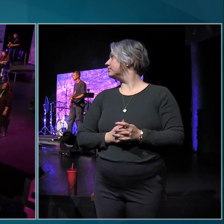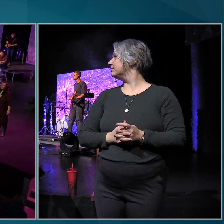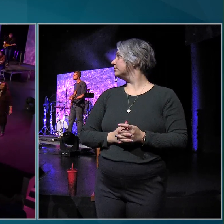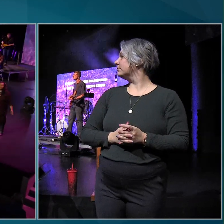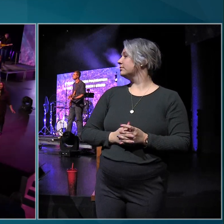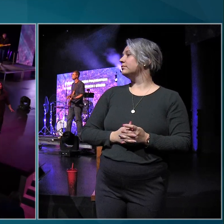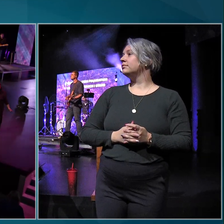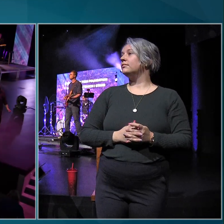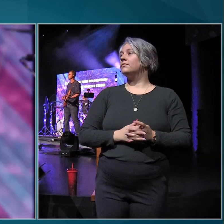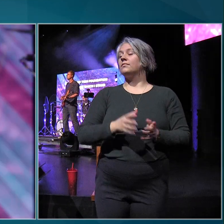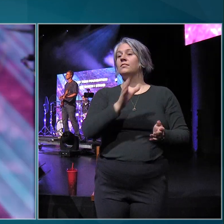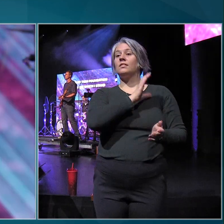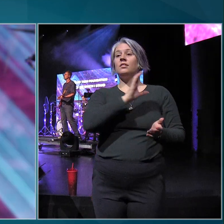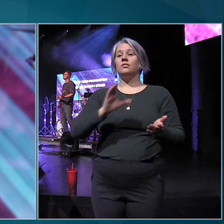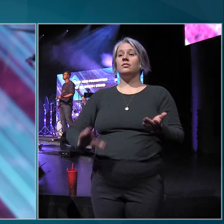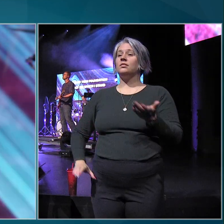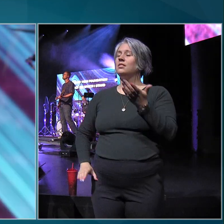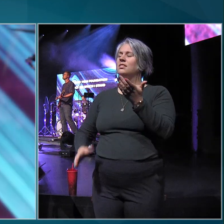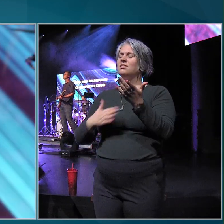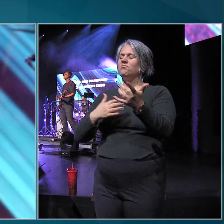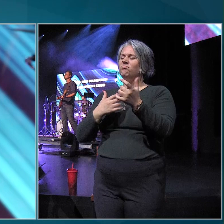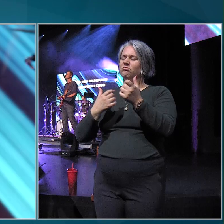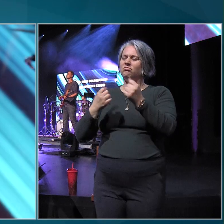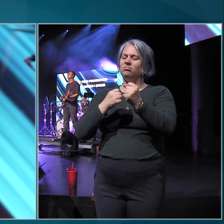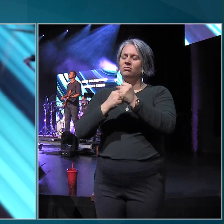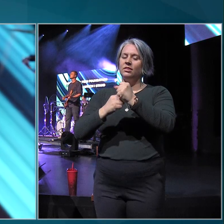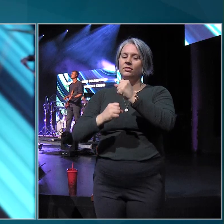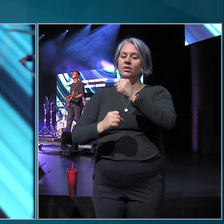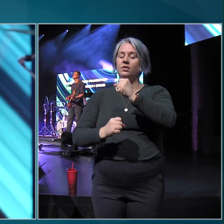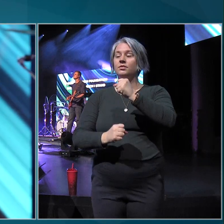Christ is my firm foundation.